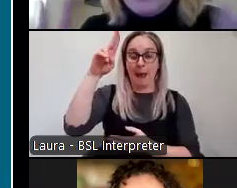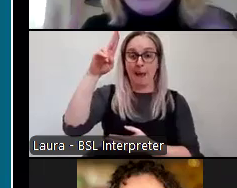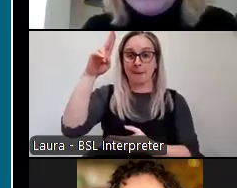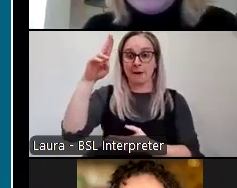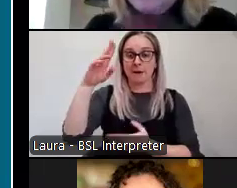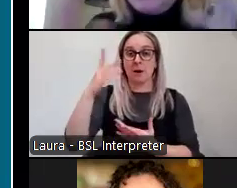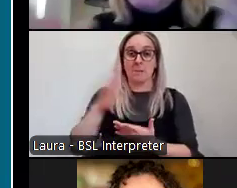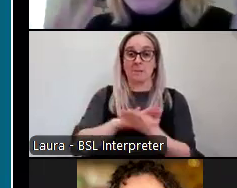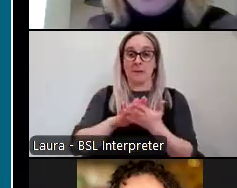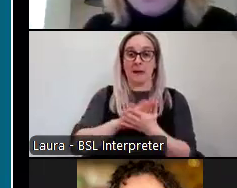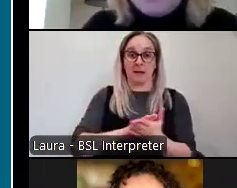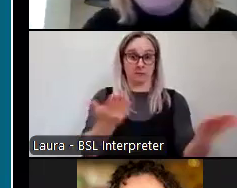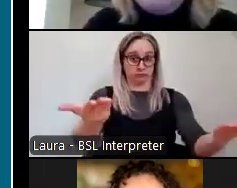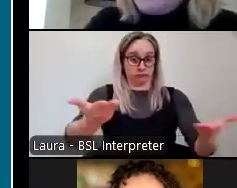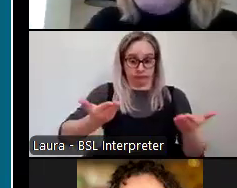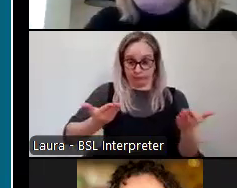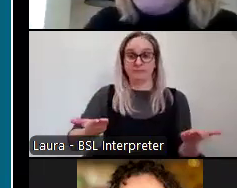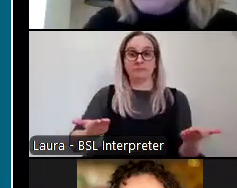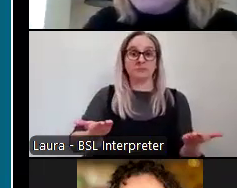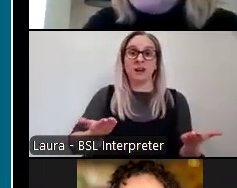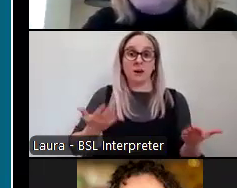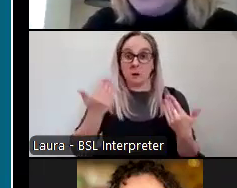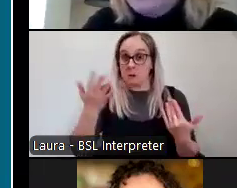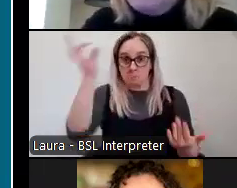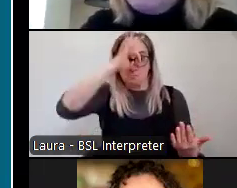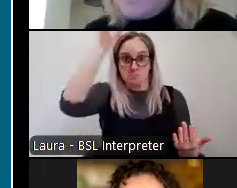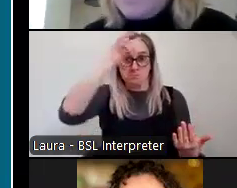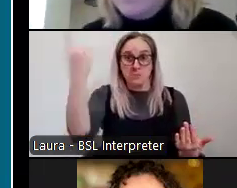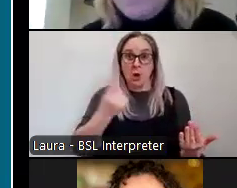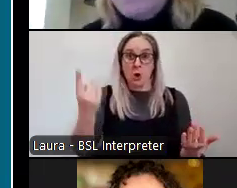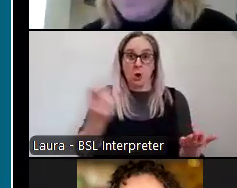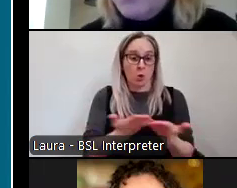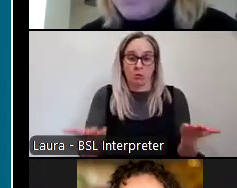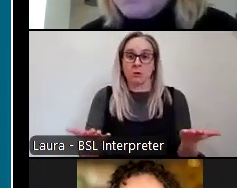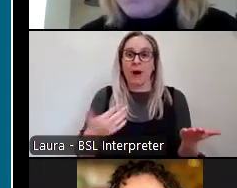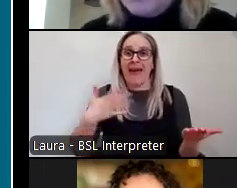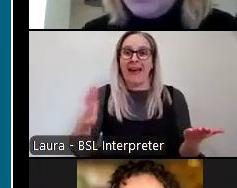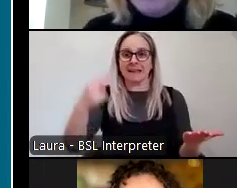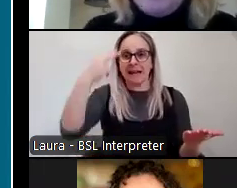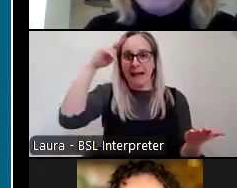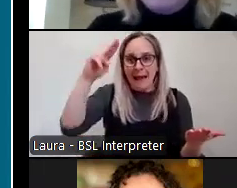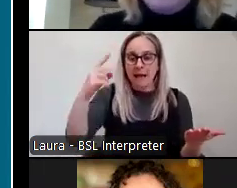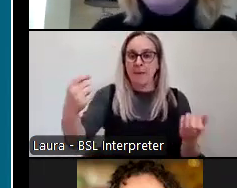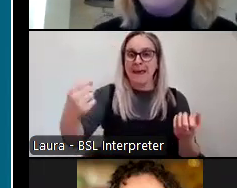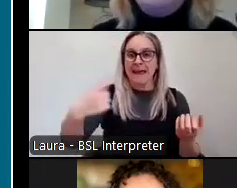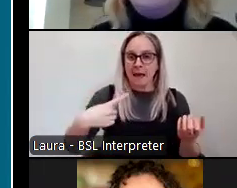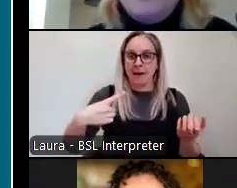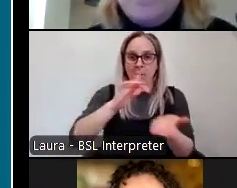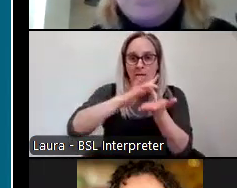applications anonymously. So please redact any identifying name, email addresses as you upload your